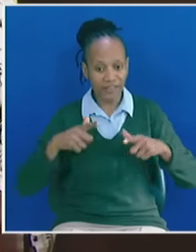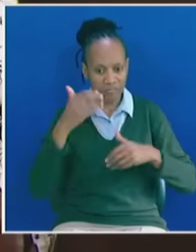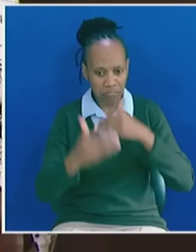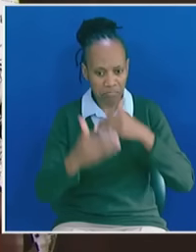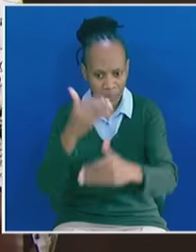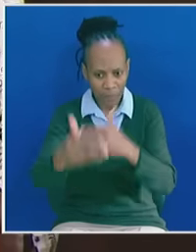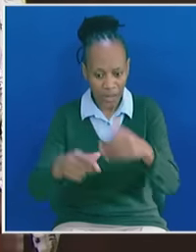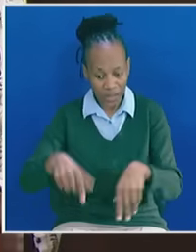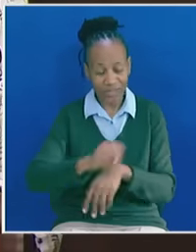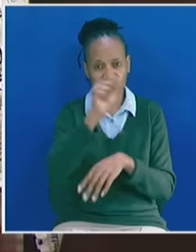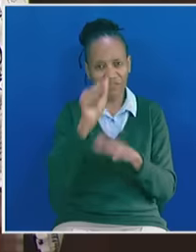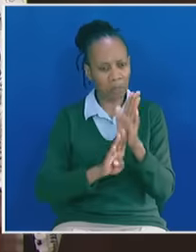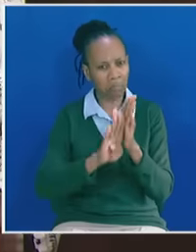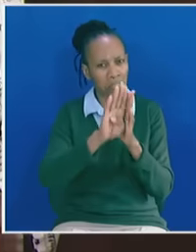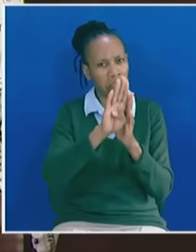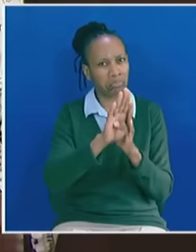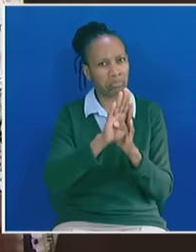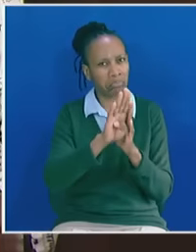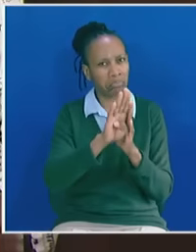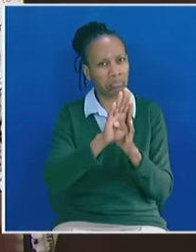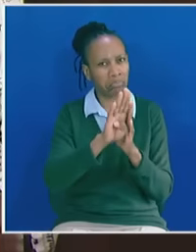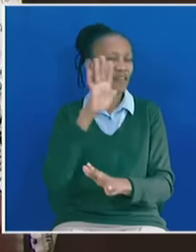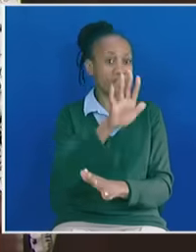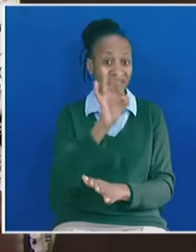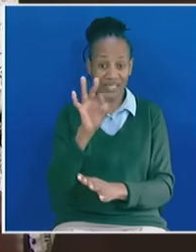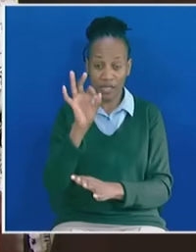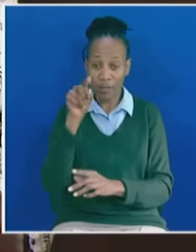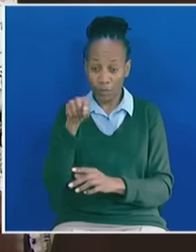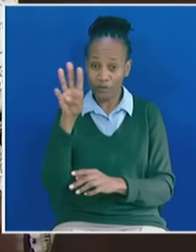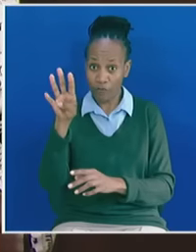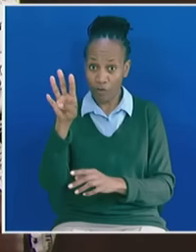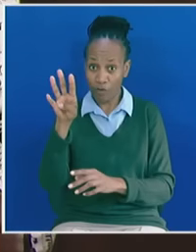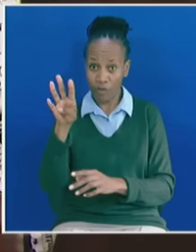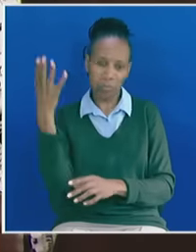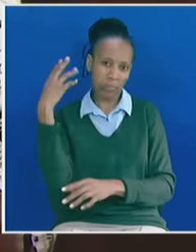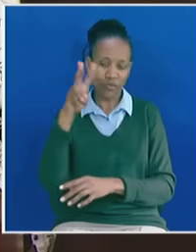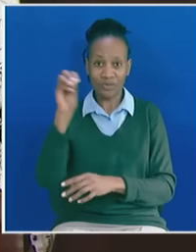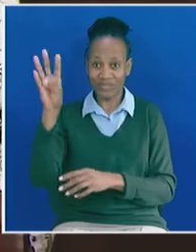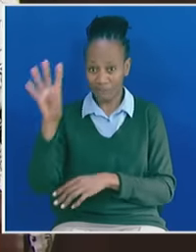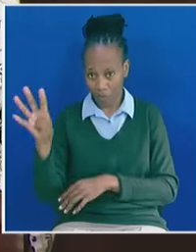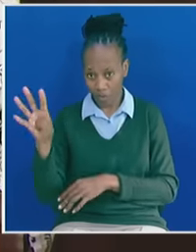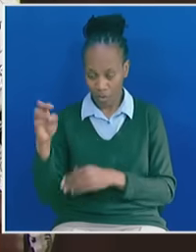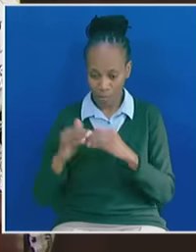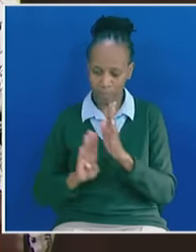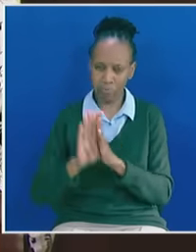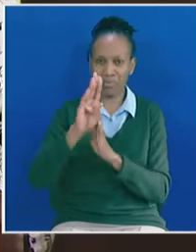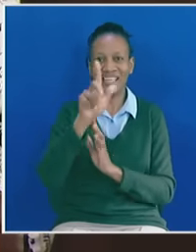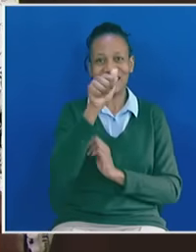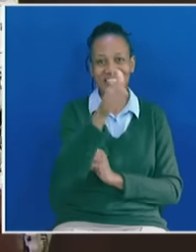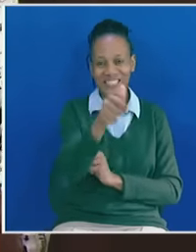Africa increasing in what was 53.4% in 2004 to